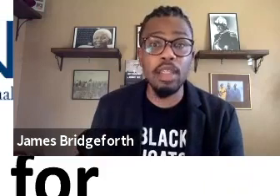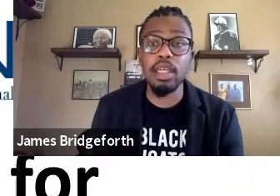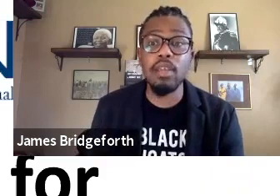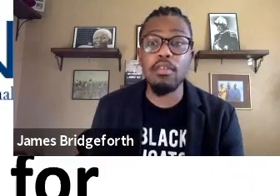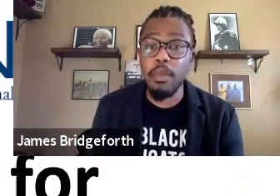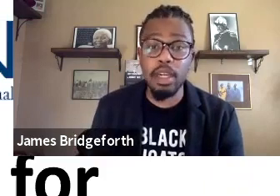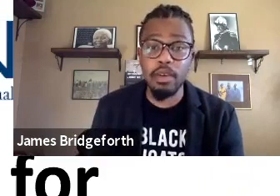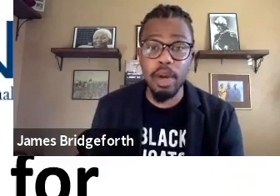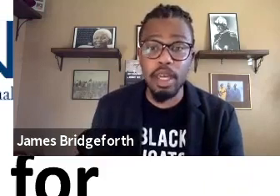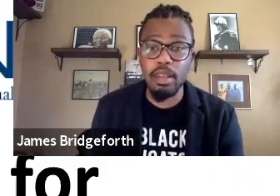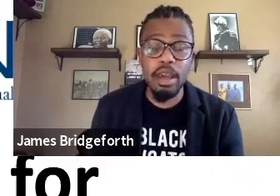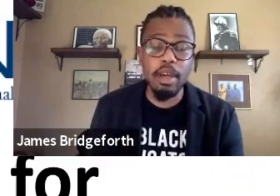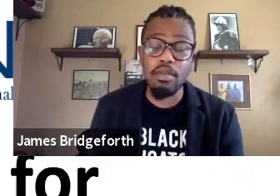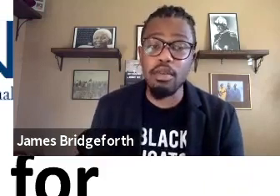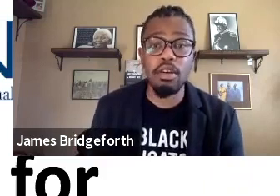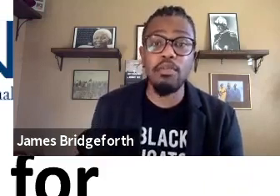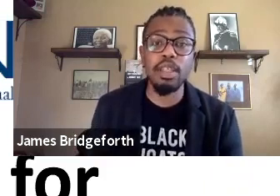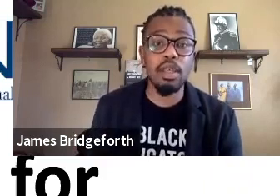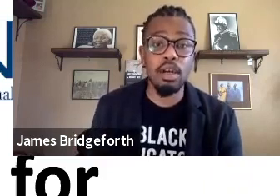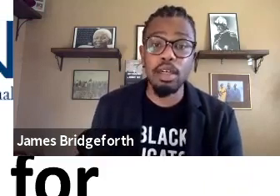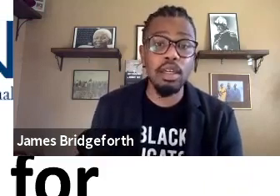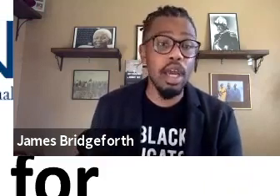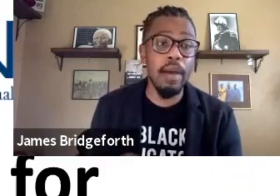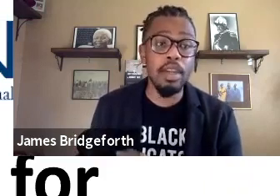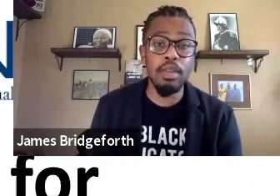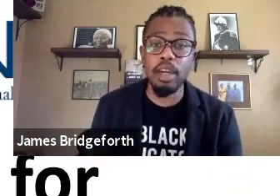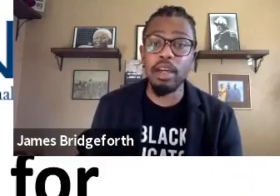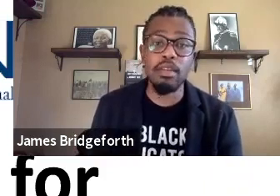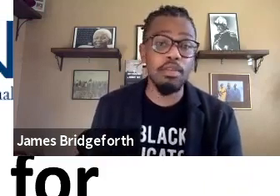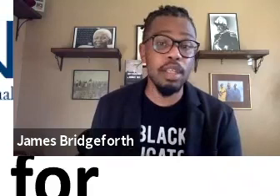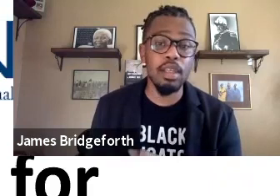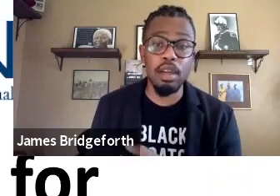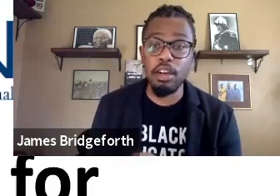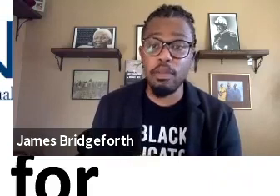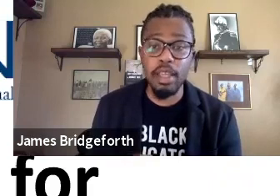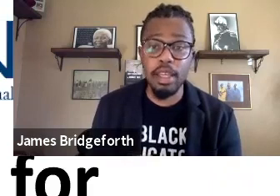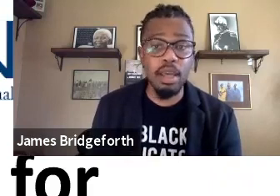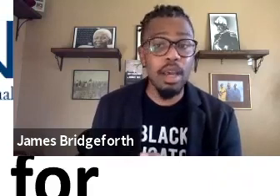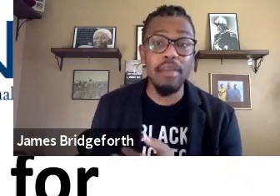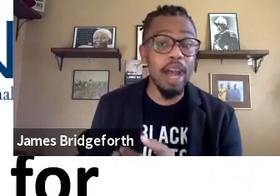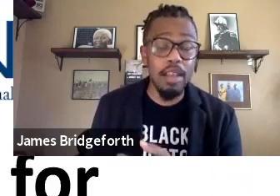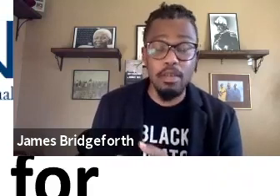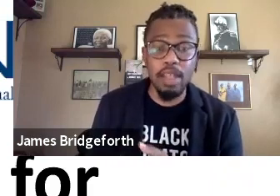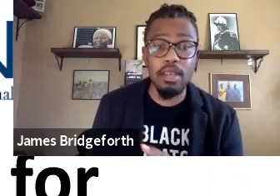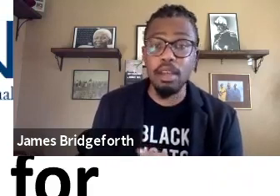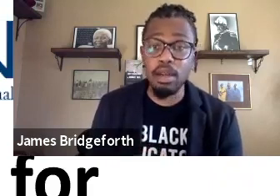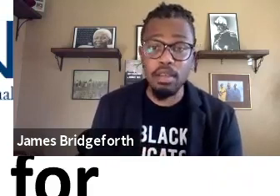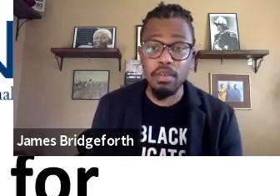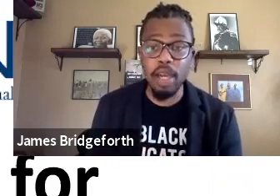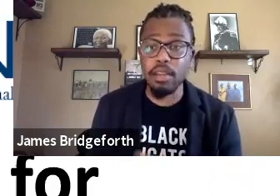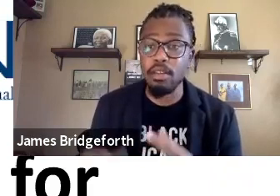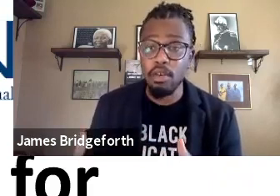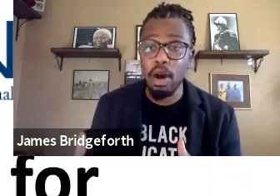be daunting in so many different ways because students are expected to learn new theories, they're expected to learn new methods and apply those methods and